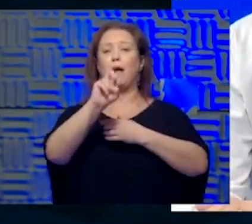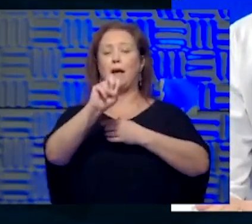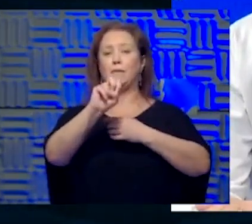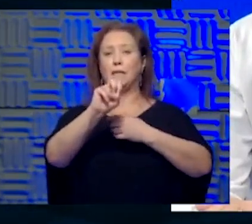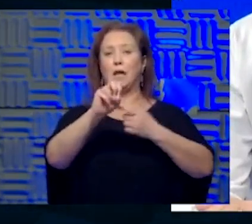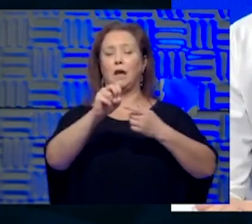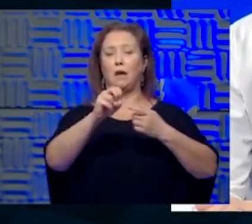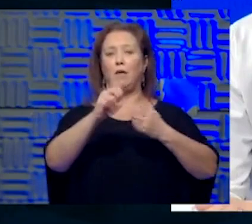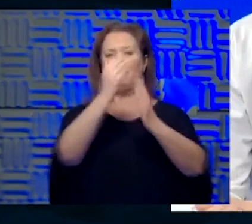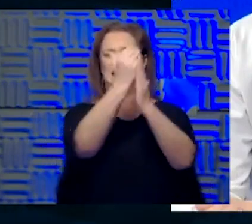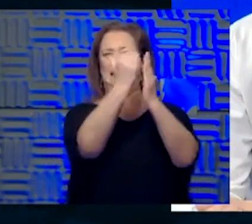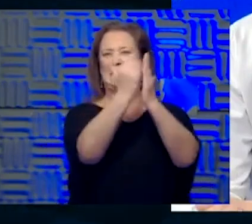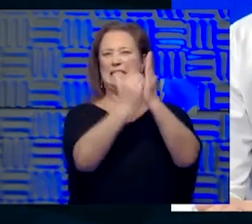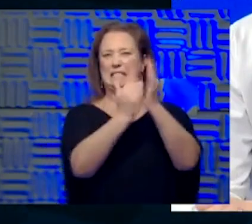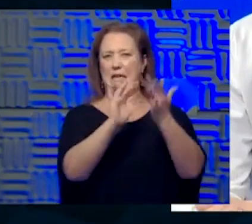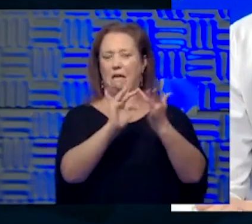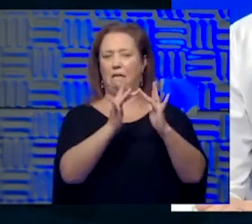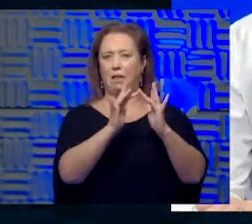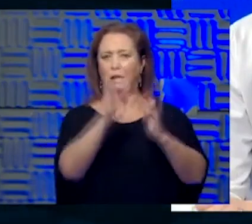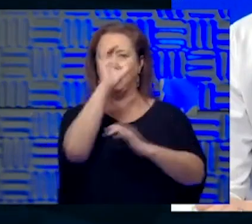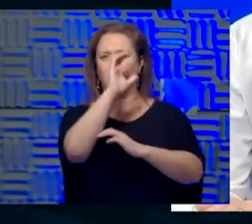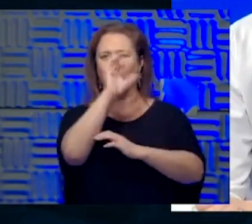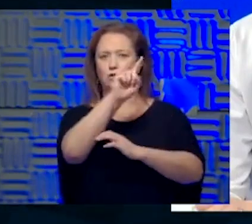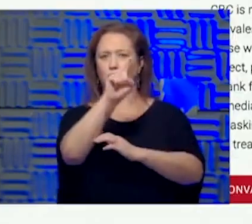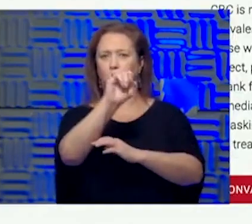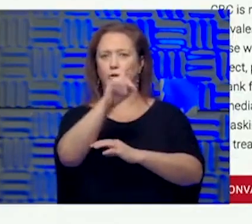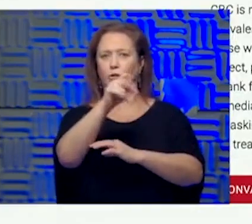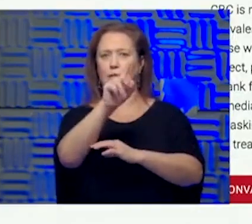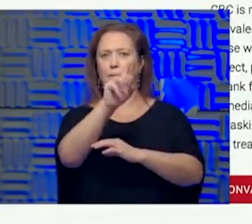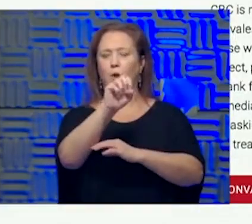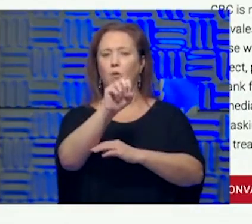They're listed online. You can actually search via zip code to find